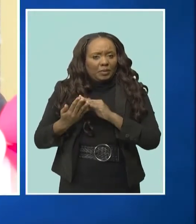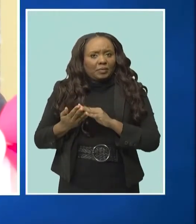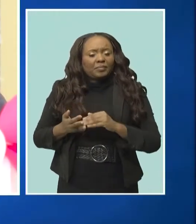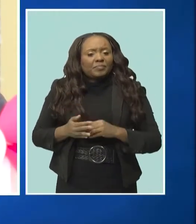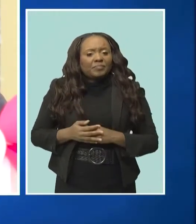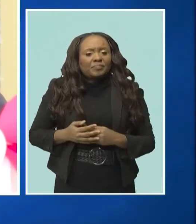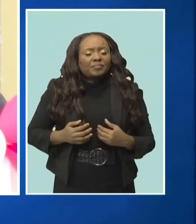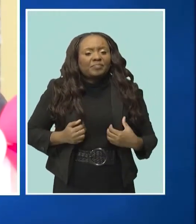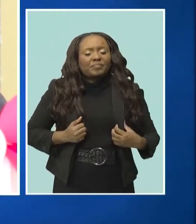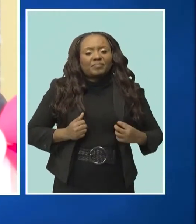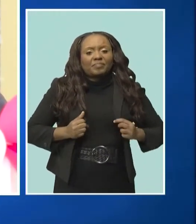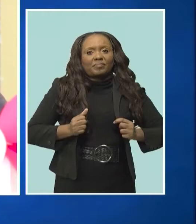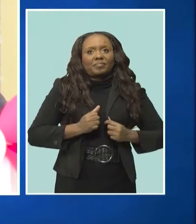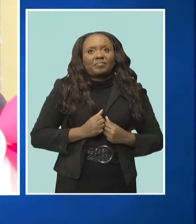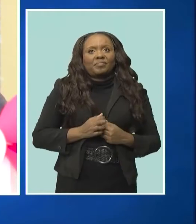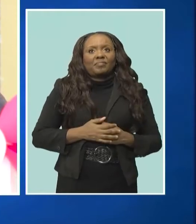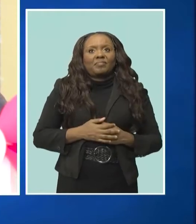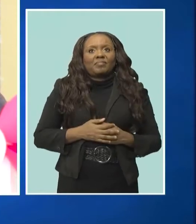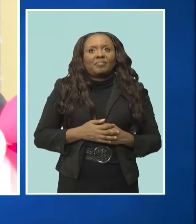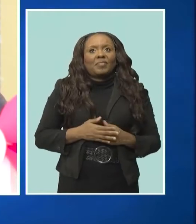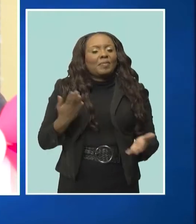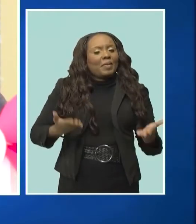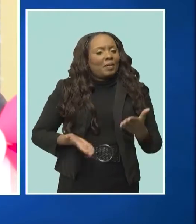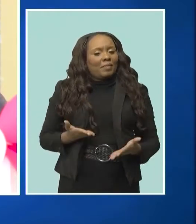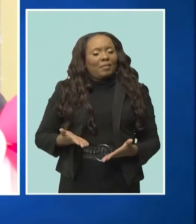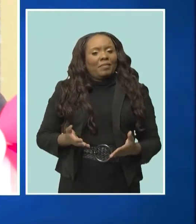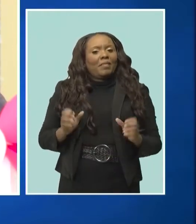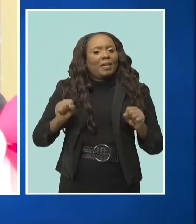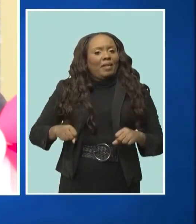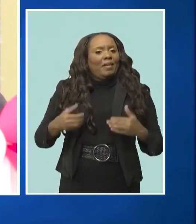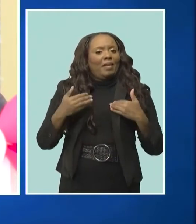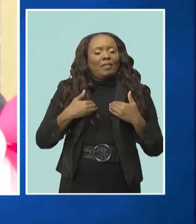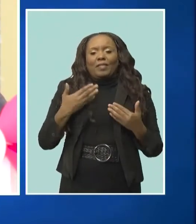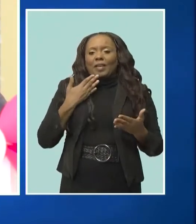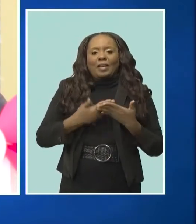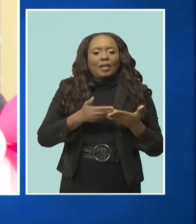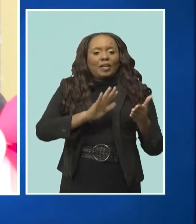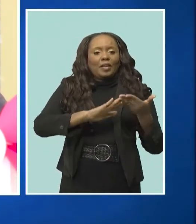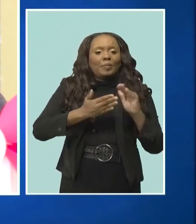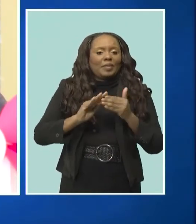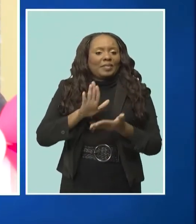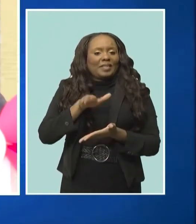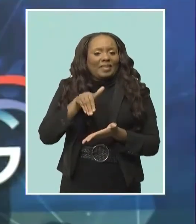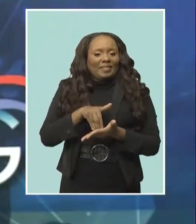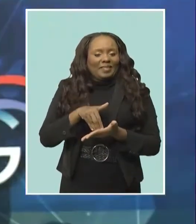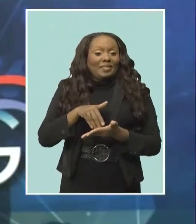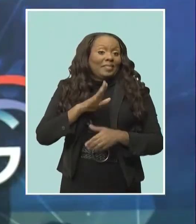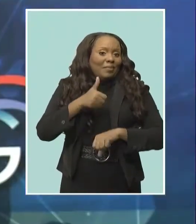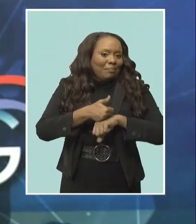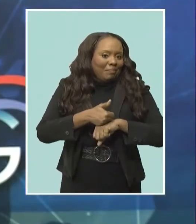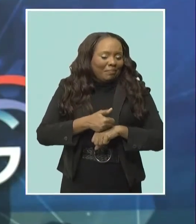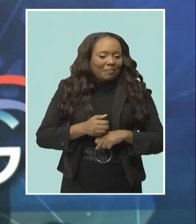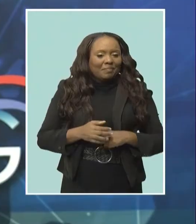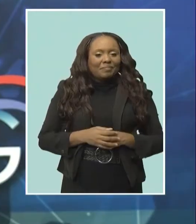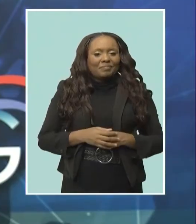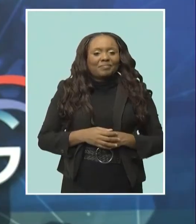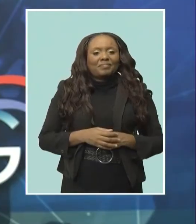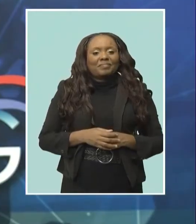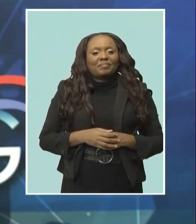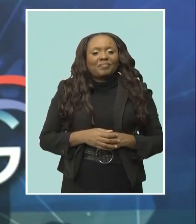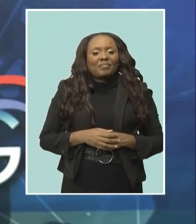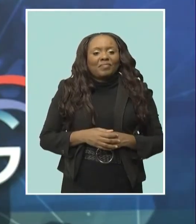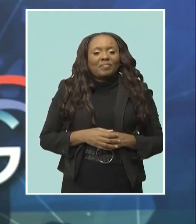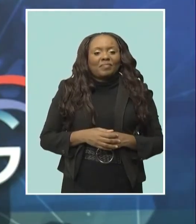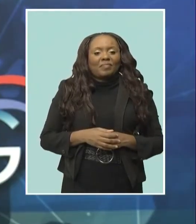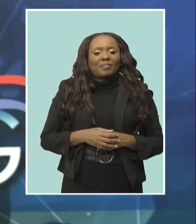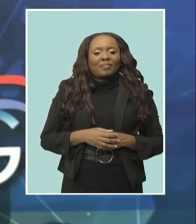properly outfitted community center will certainly complement this space. The Mega 6